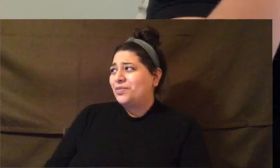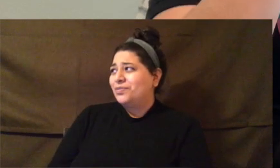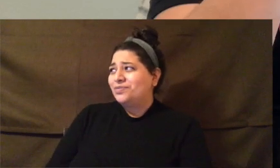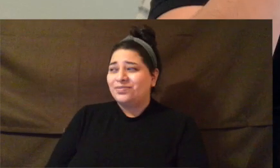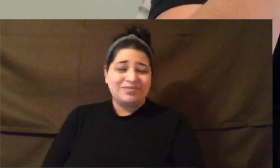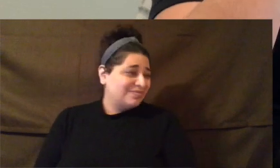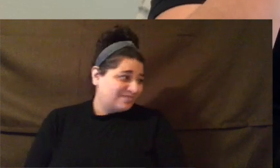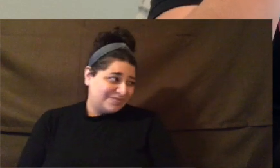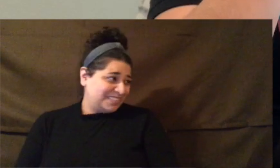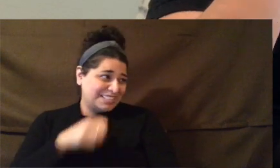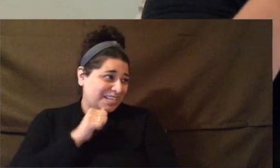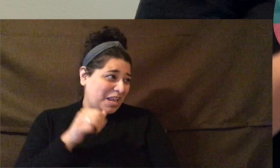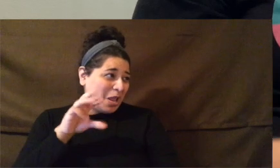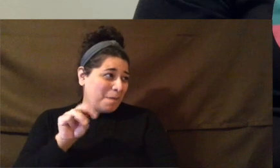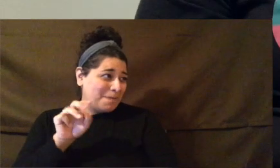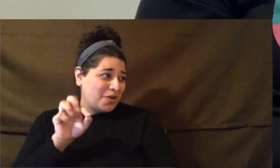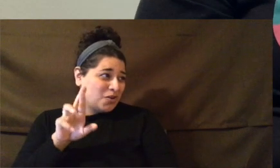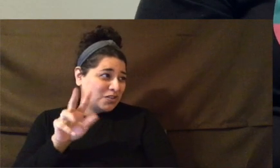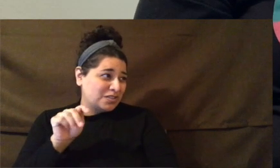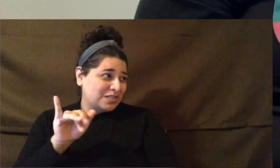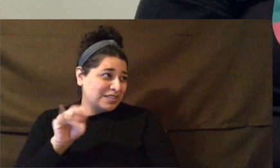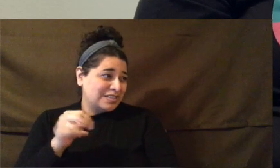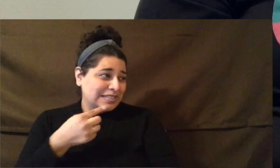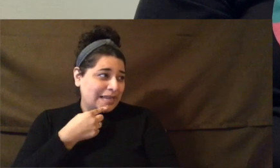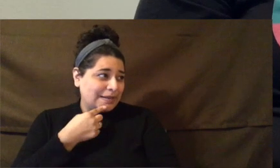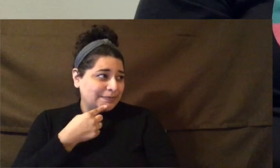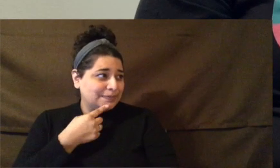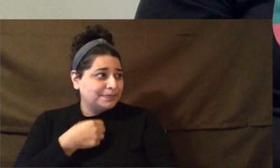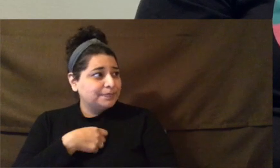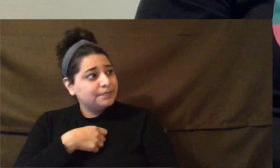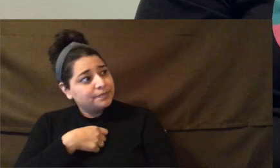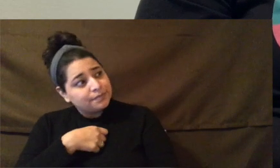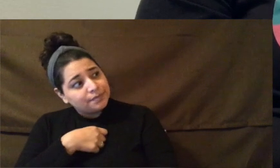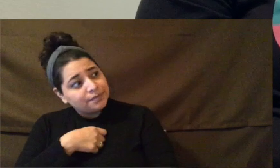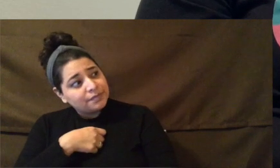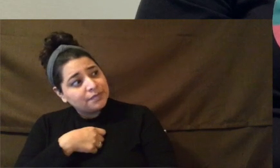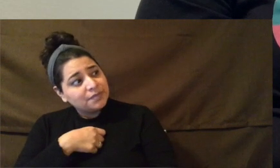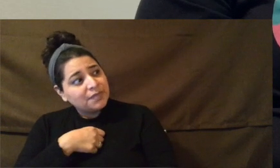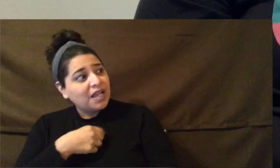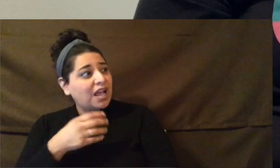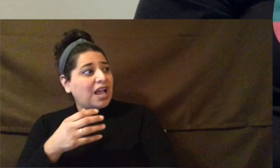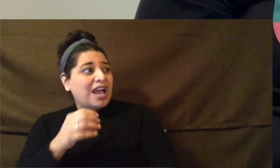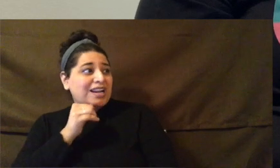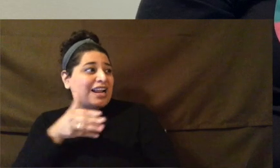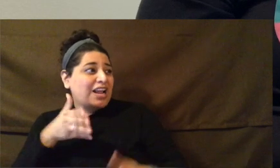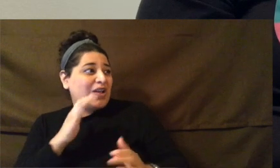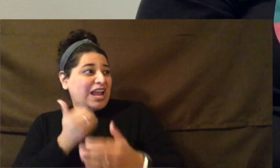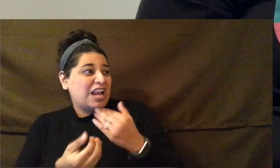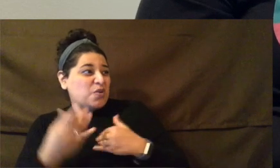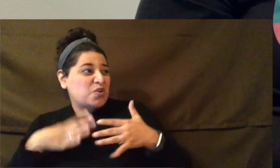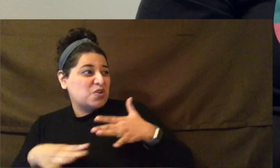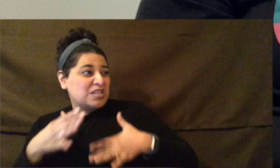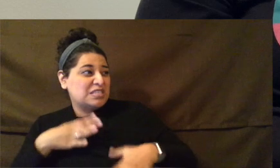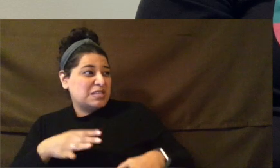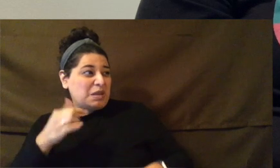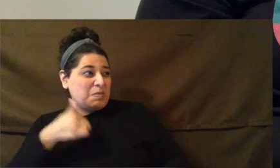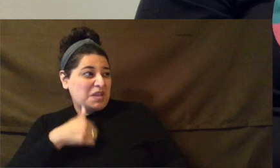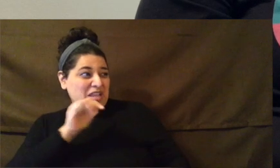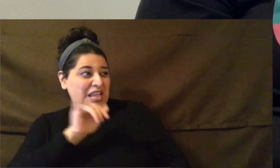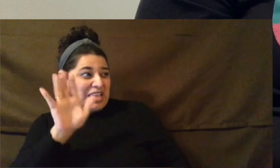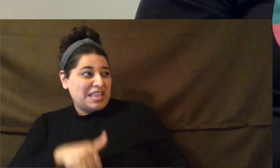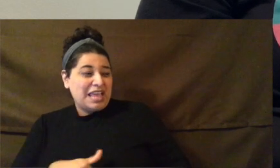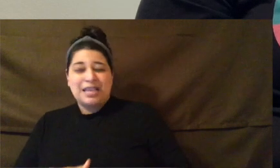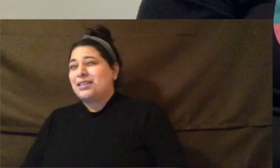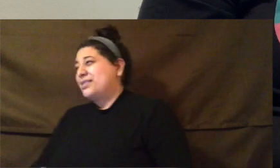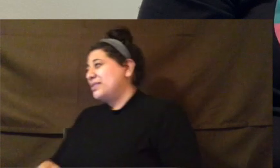Amos. "It's not," agreed Martin. And then, after a long, thoughtful pause, he said, "I wouldn't let anybody dress me like